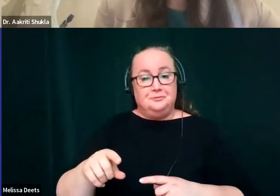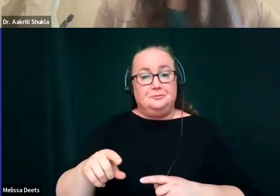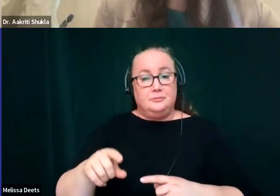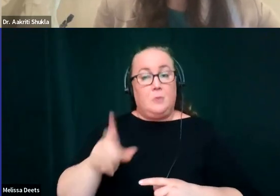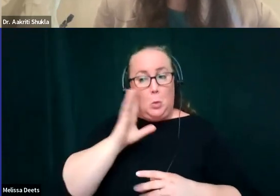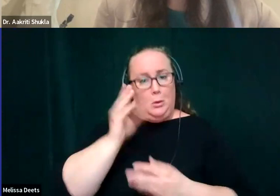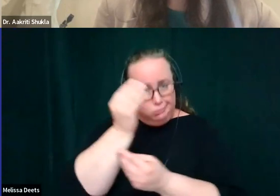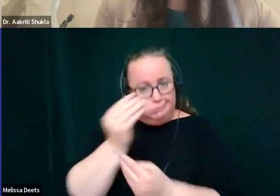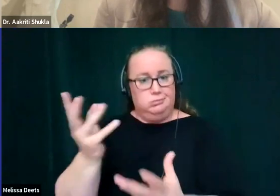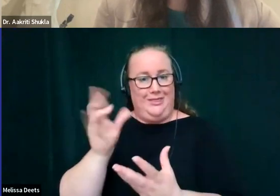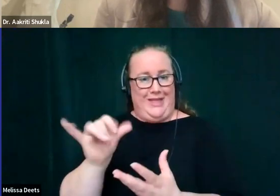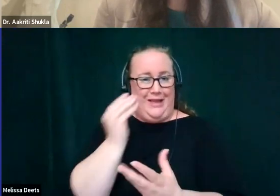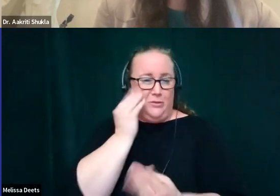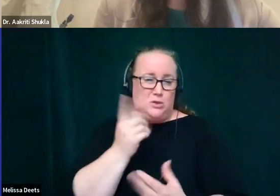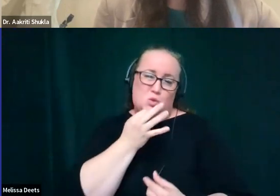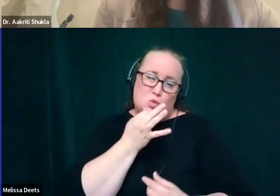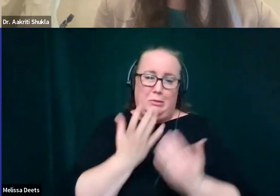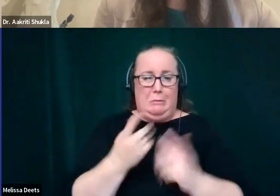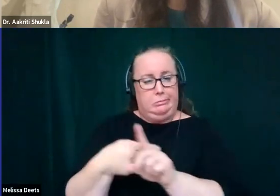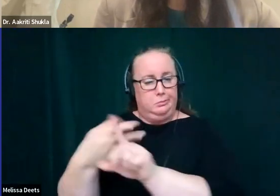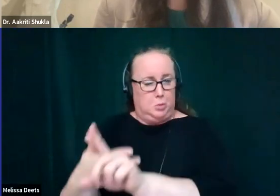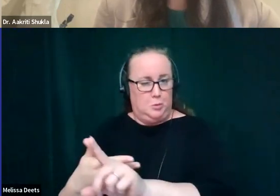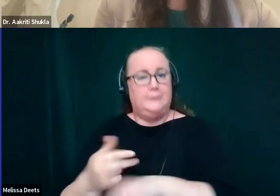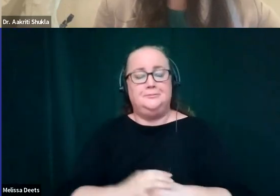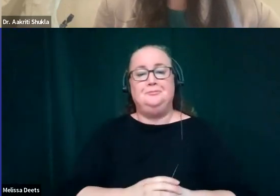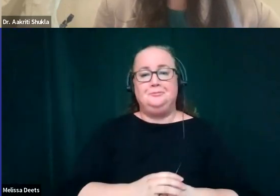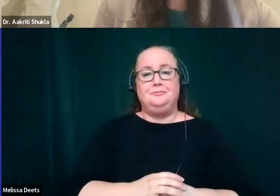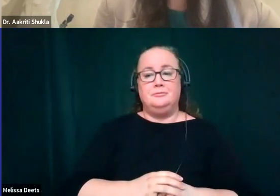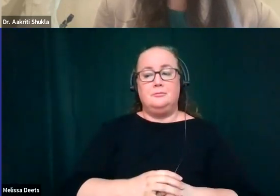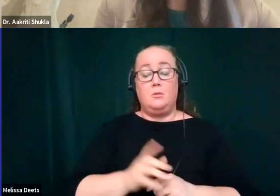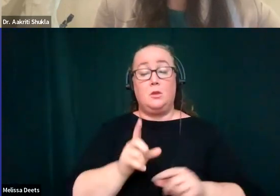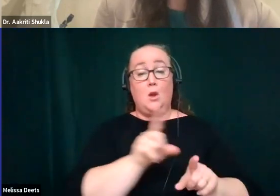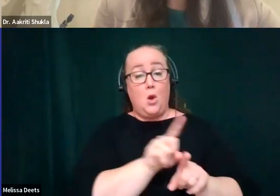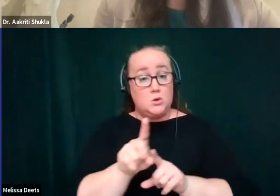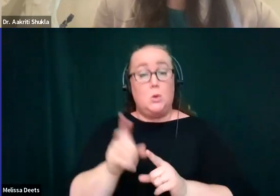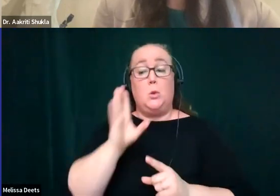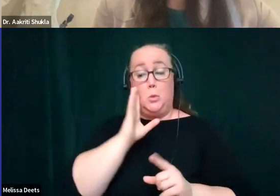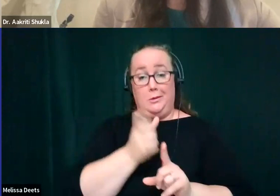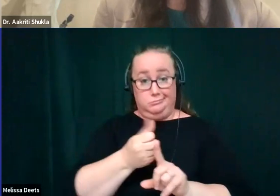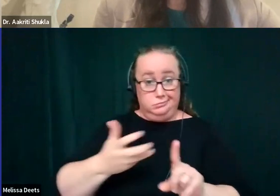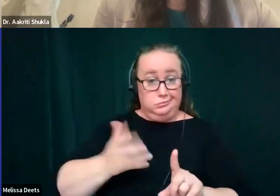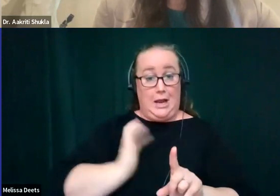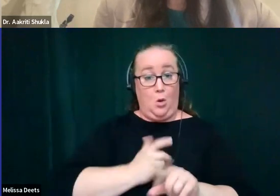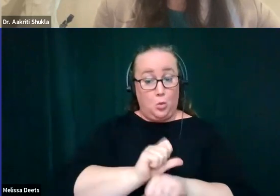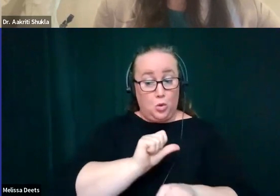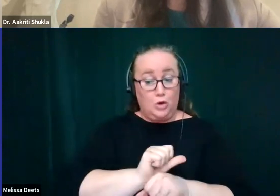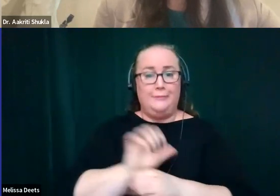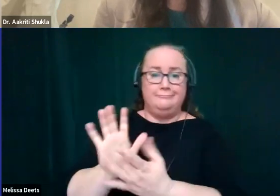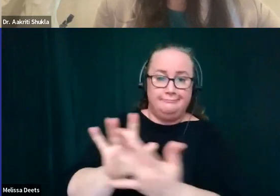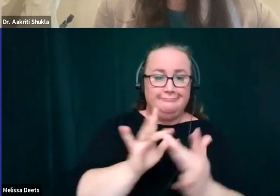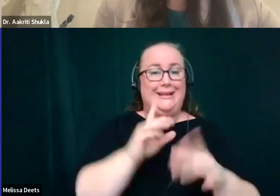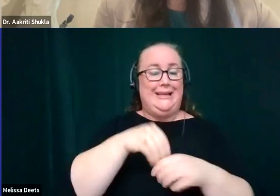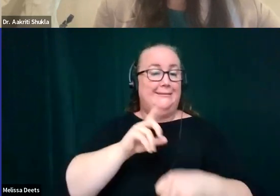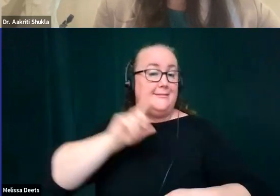soon, probably in the next few months. And lastly, we are working to expand our work and outreach in the deaf communities